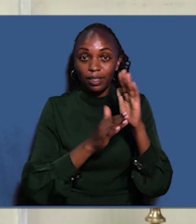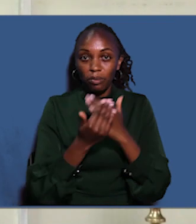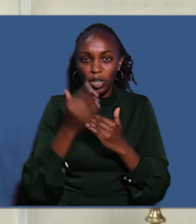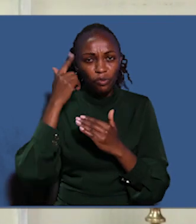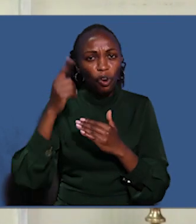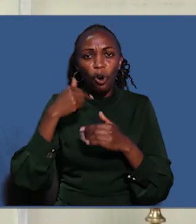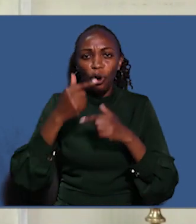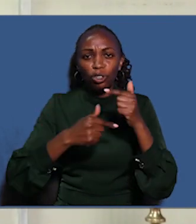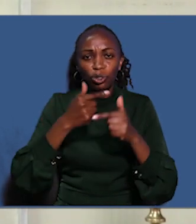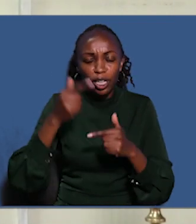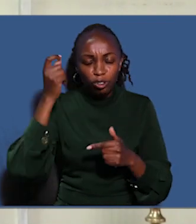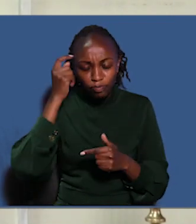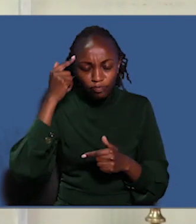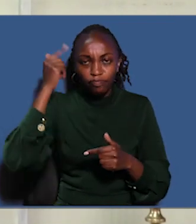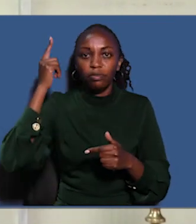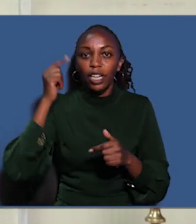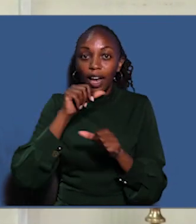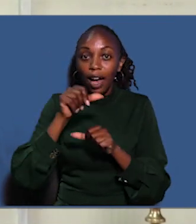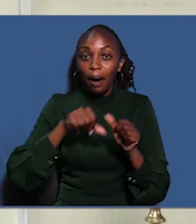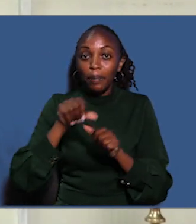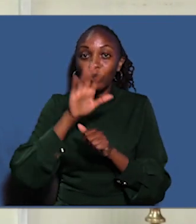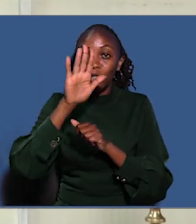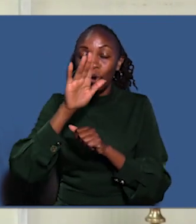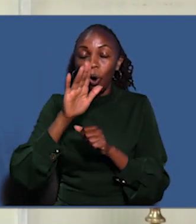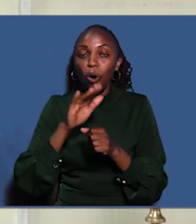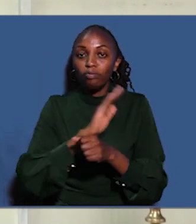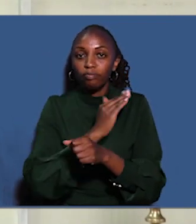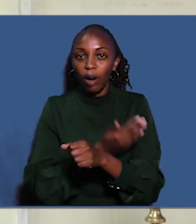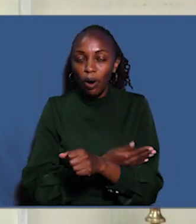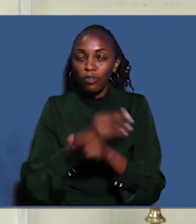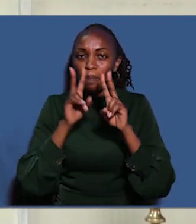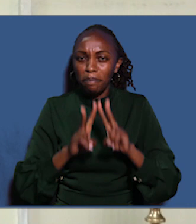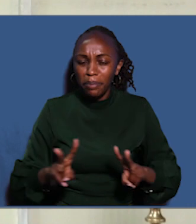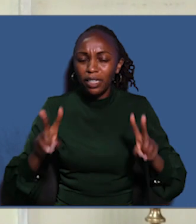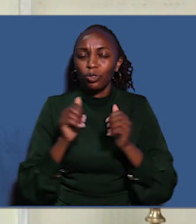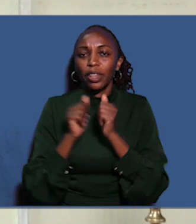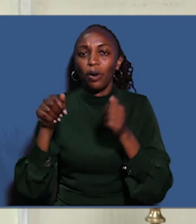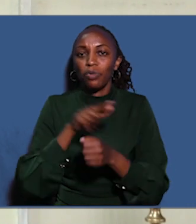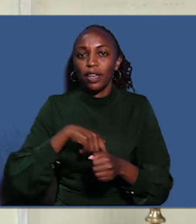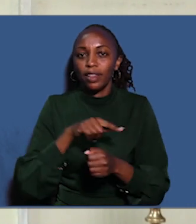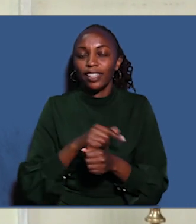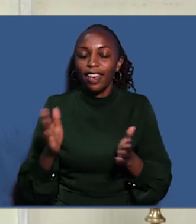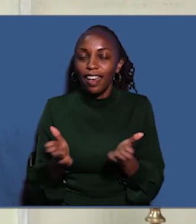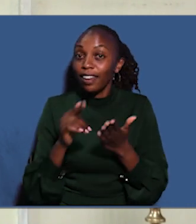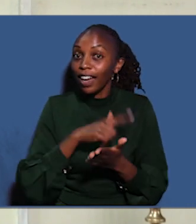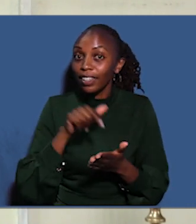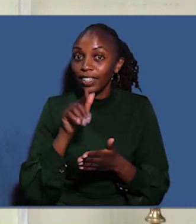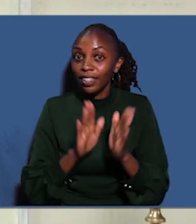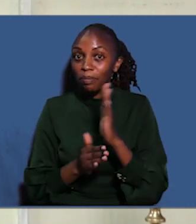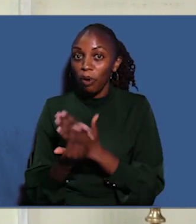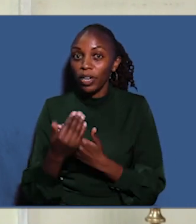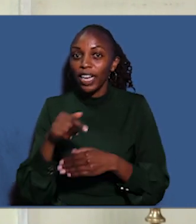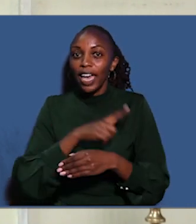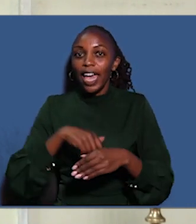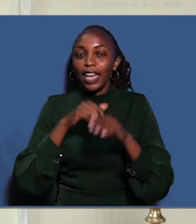continuing to remind us of your powerful peace presence with us. Encourage us this morning as we